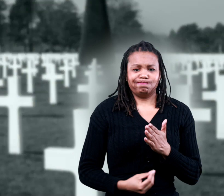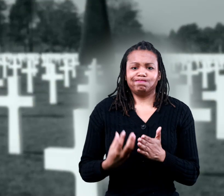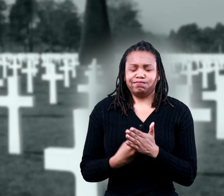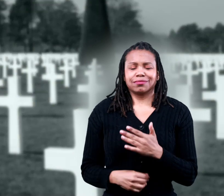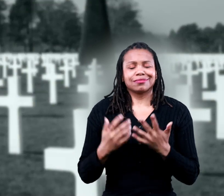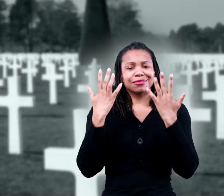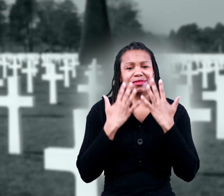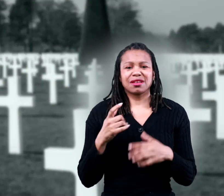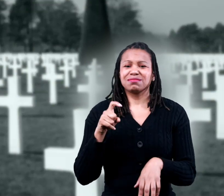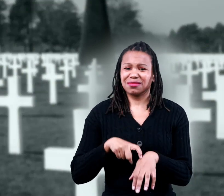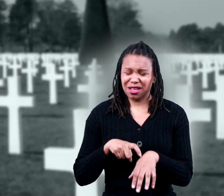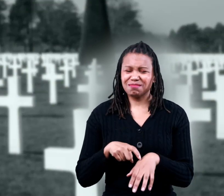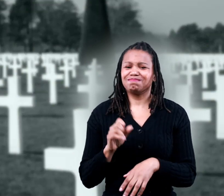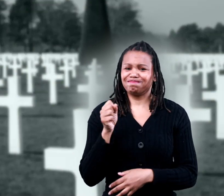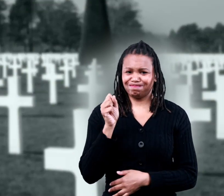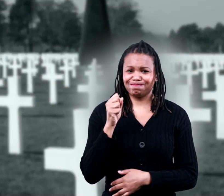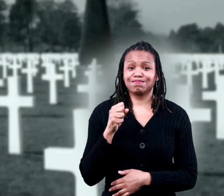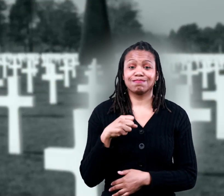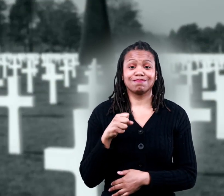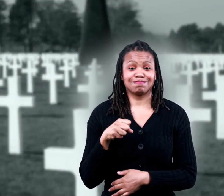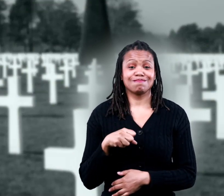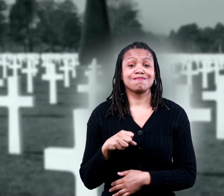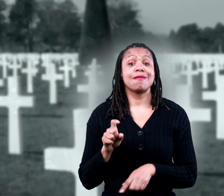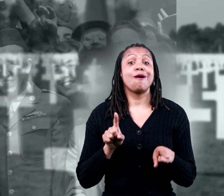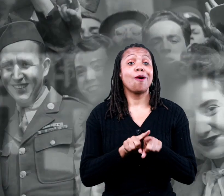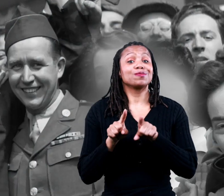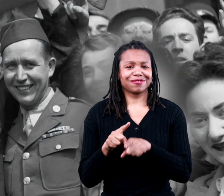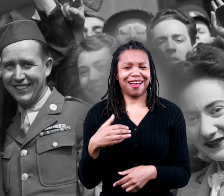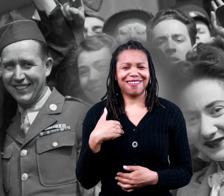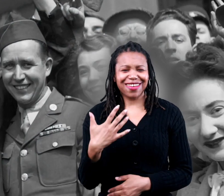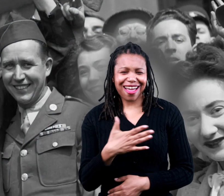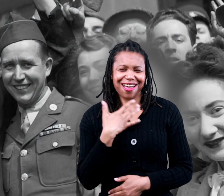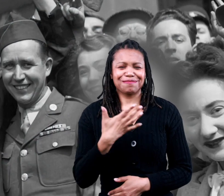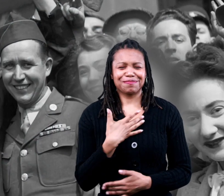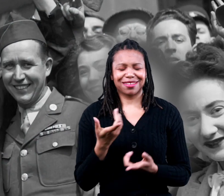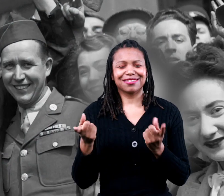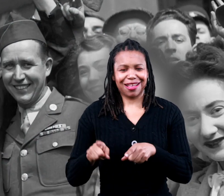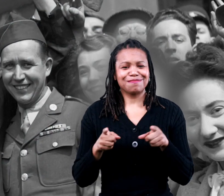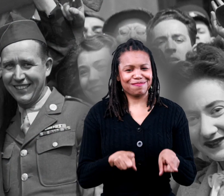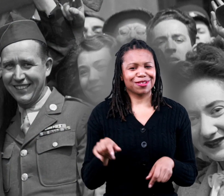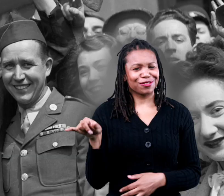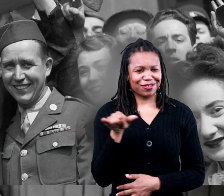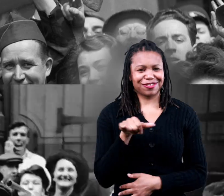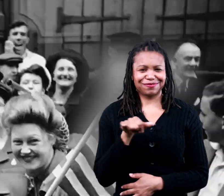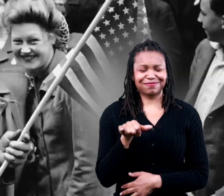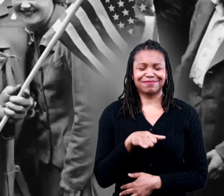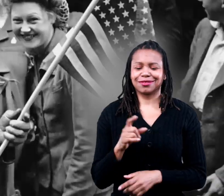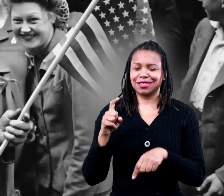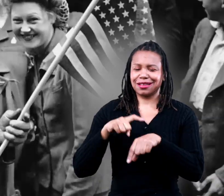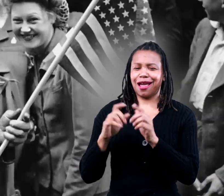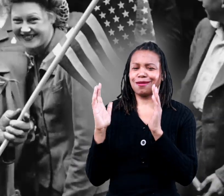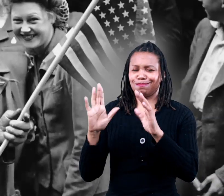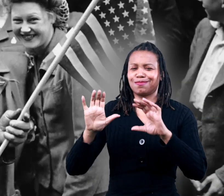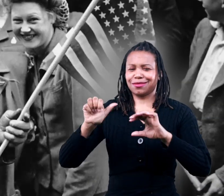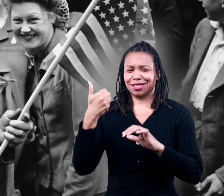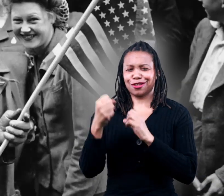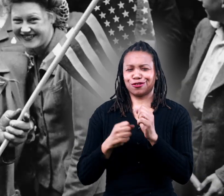were displaced. Even though it was a very sad time, there were other happier things that also